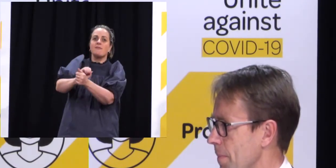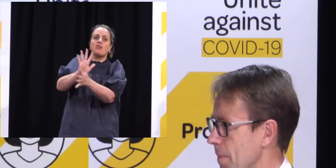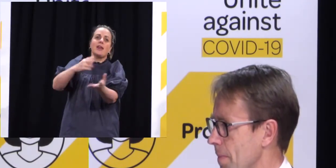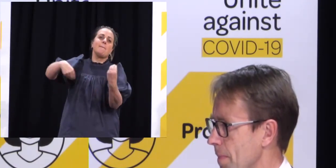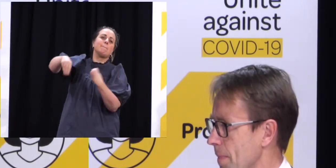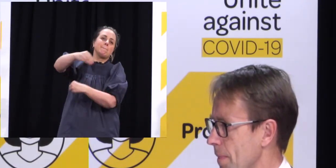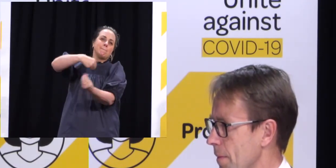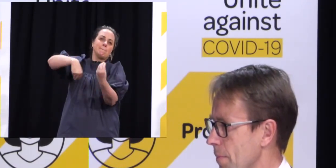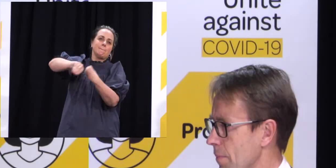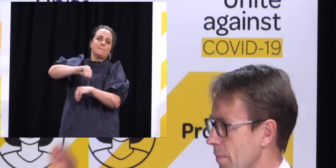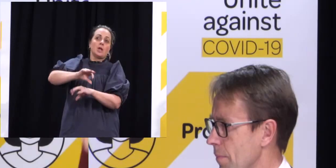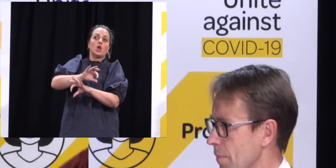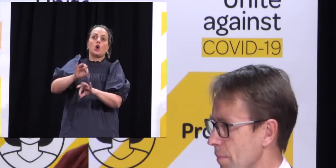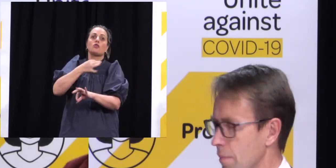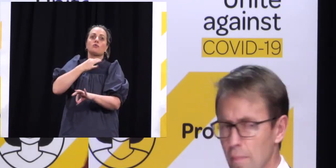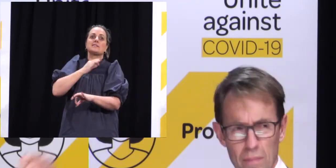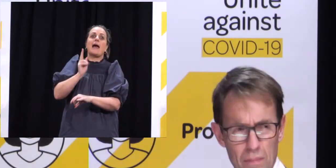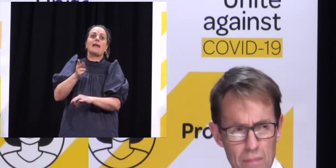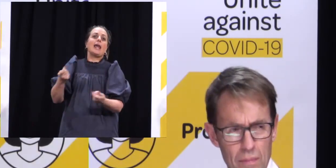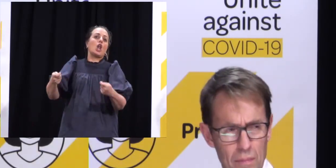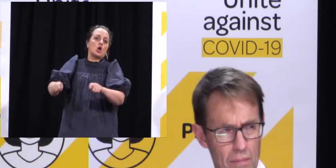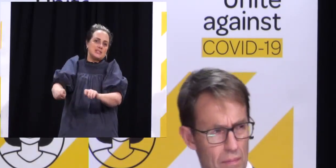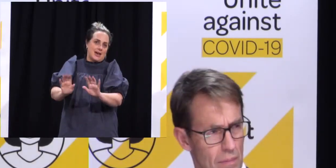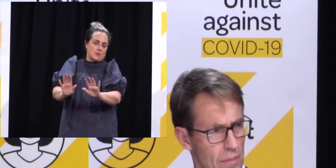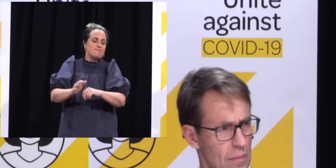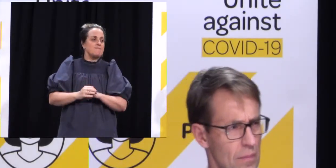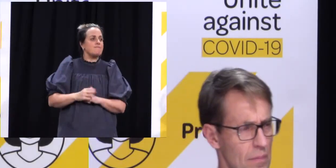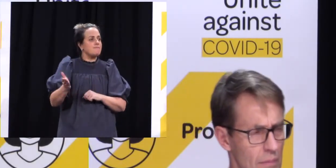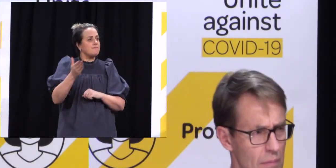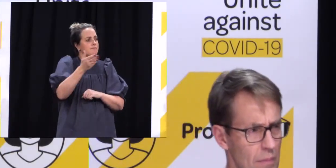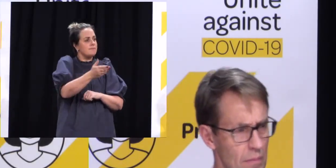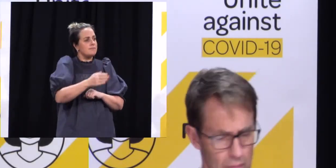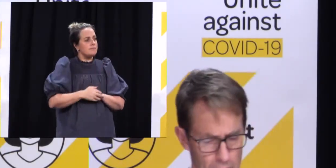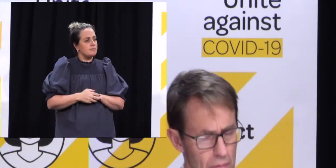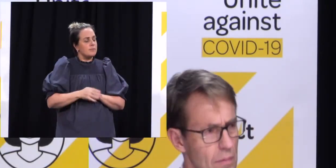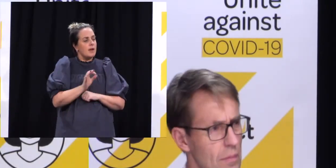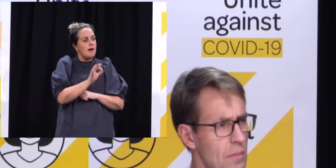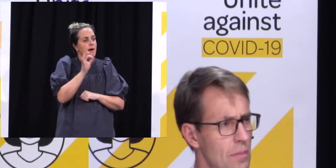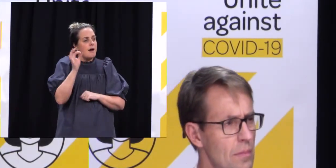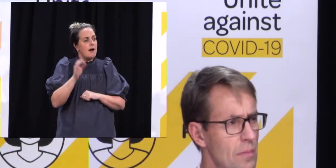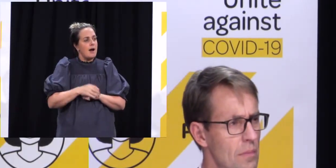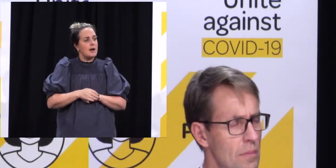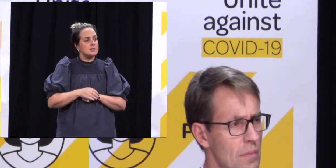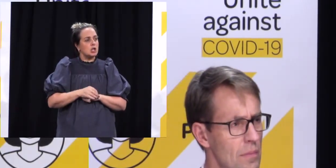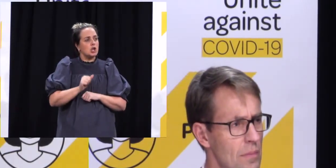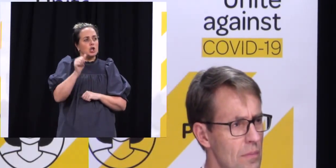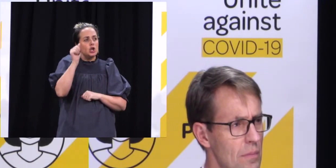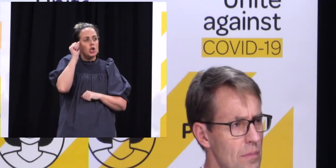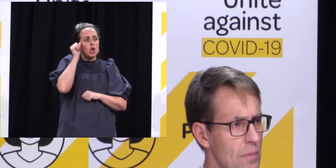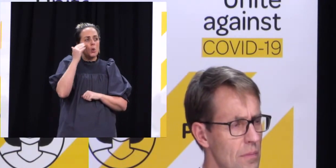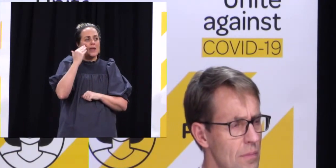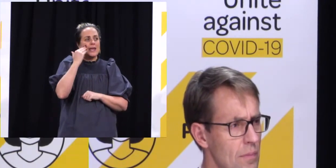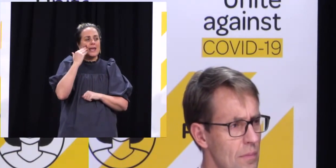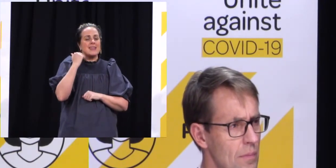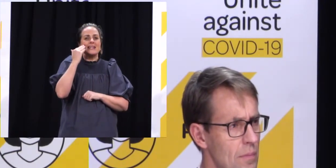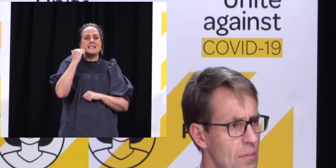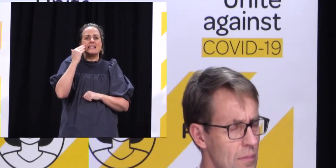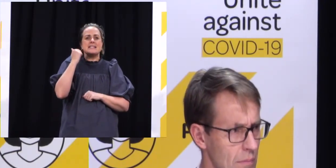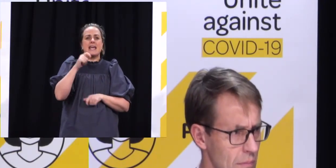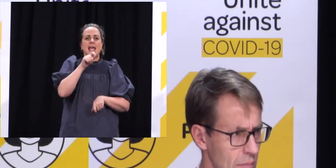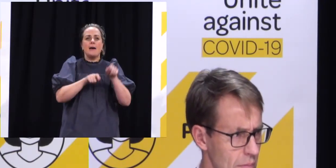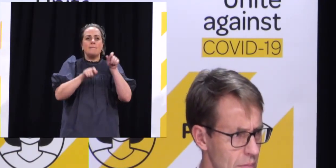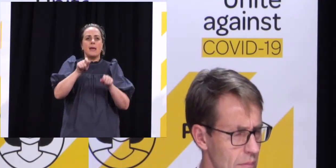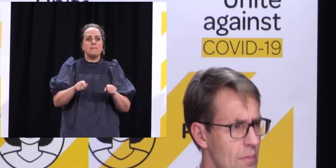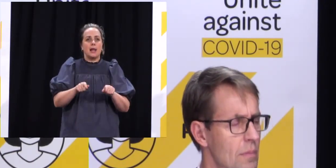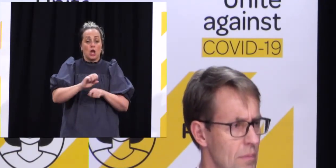lockdown. I'll come over to Whati. Kia ora. Do we know the ethnicities of the current cases